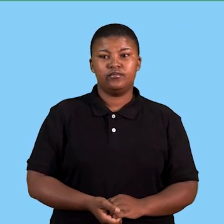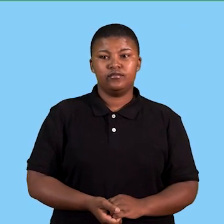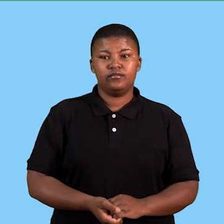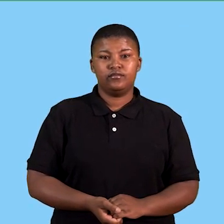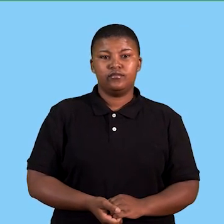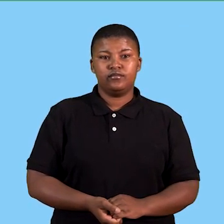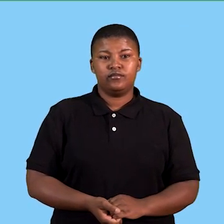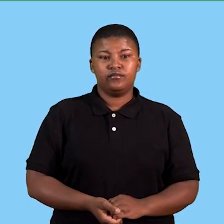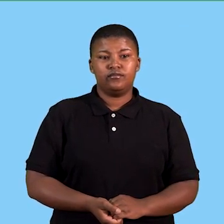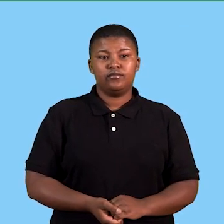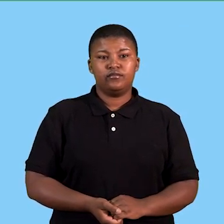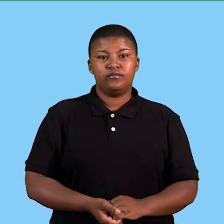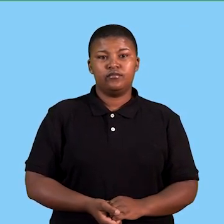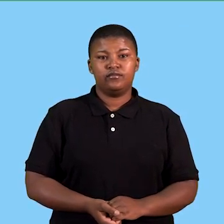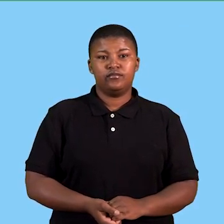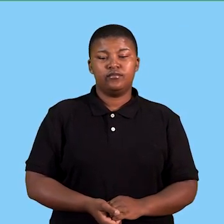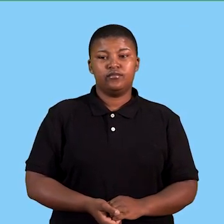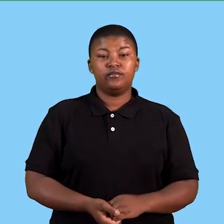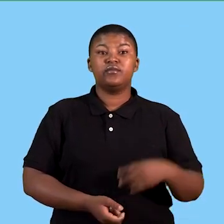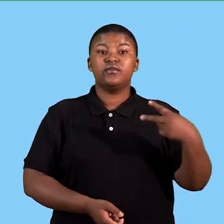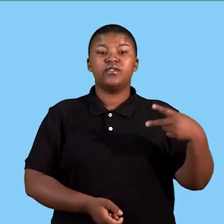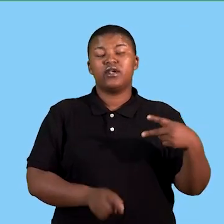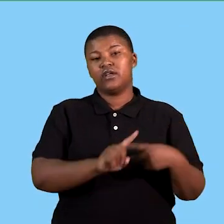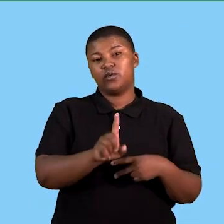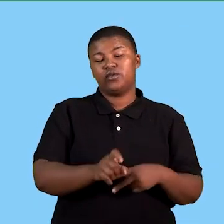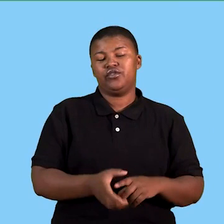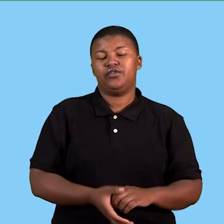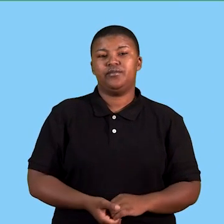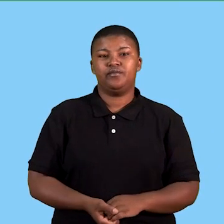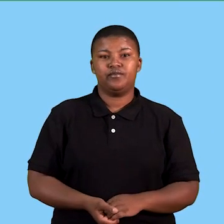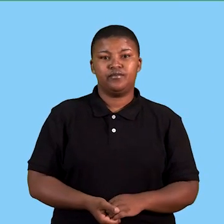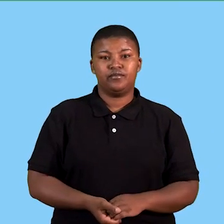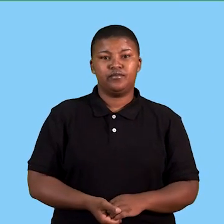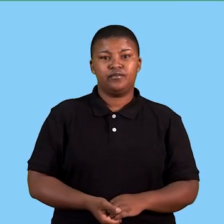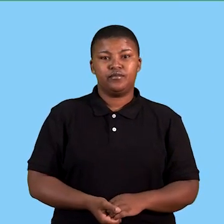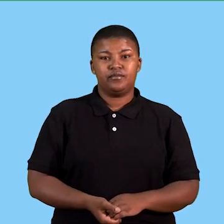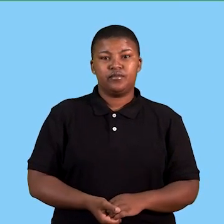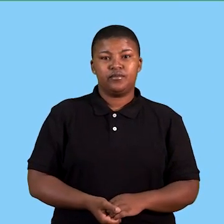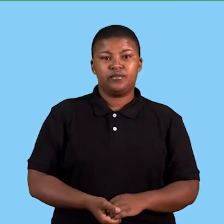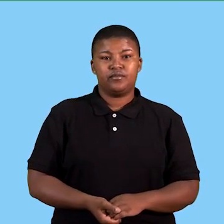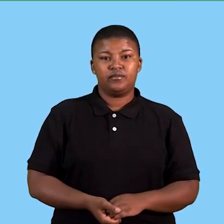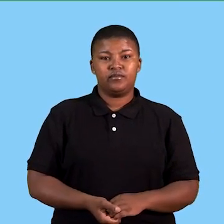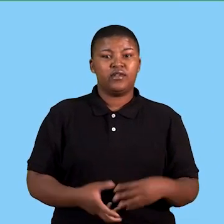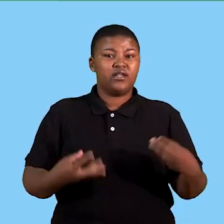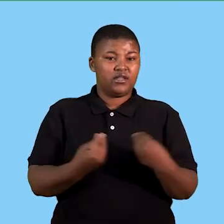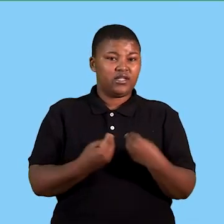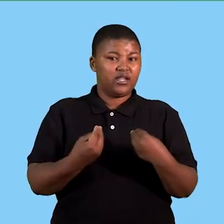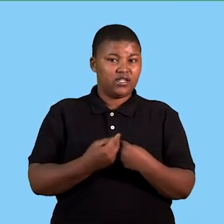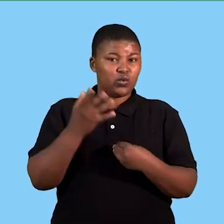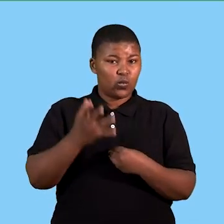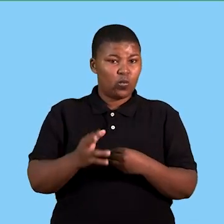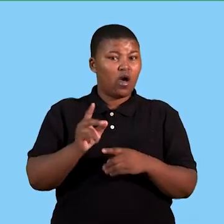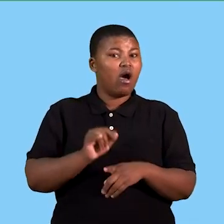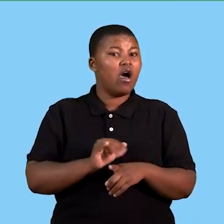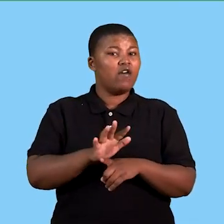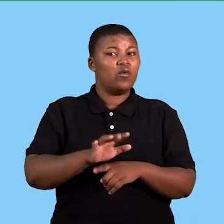of organizational structure. The second question then asks, name the factors